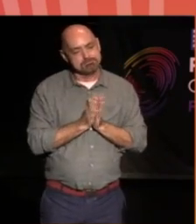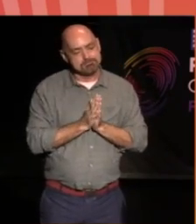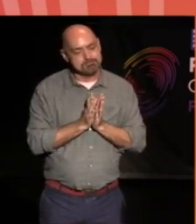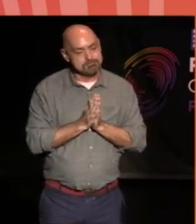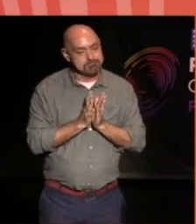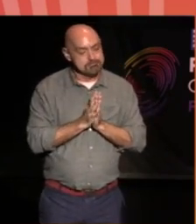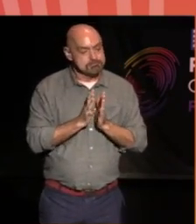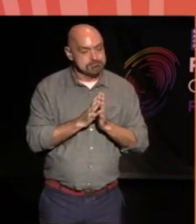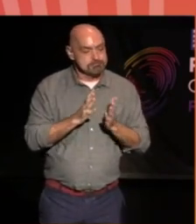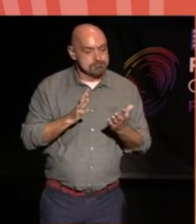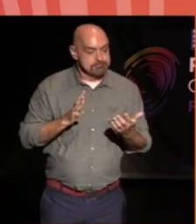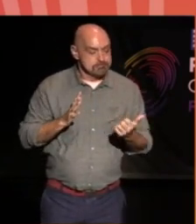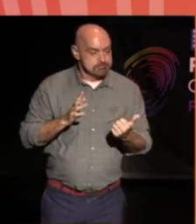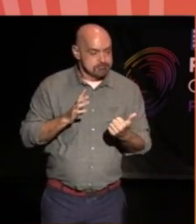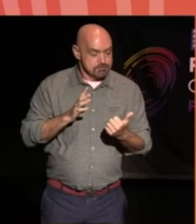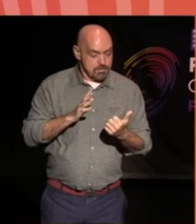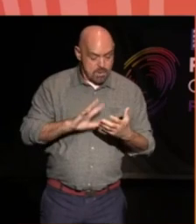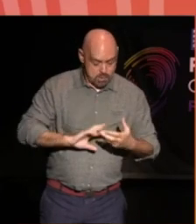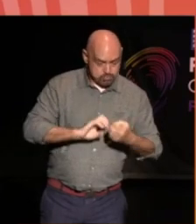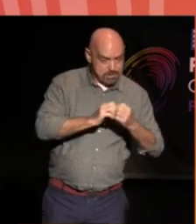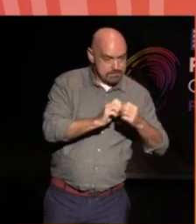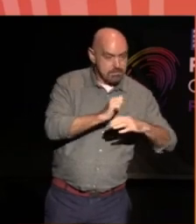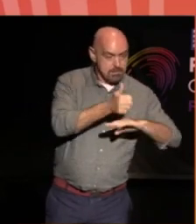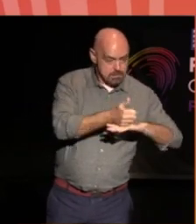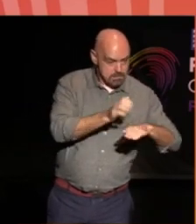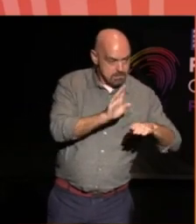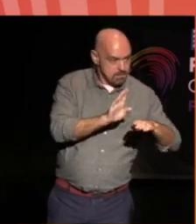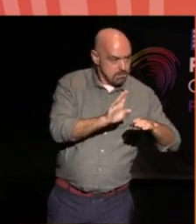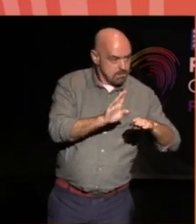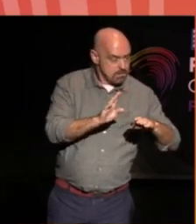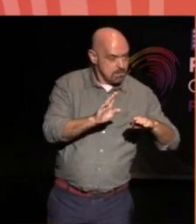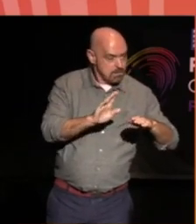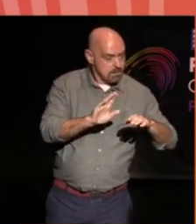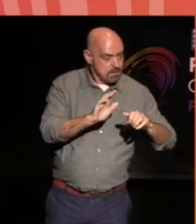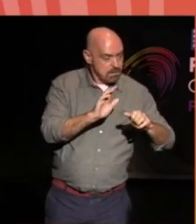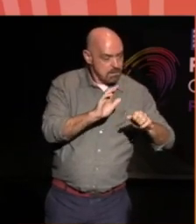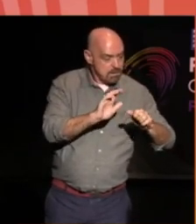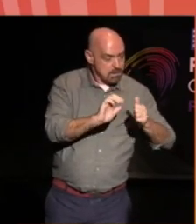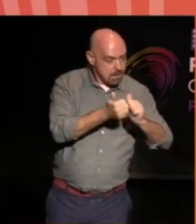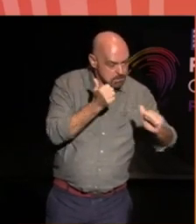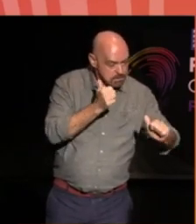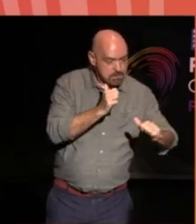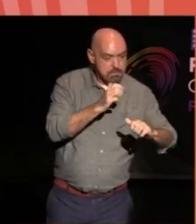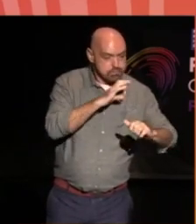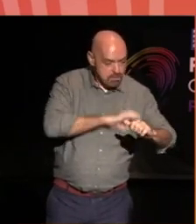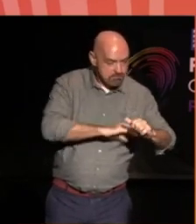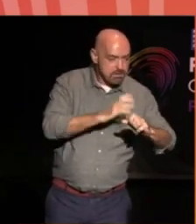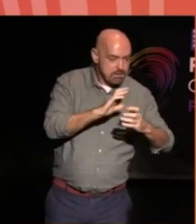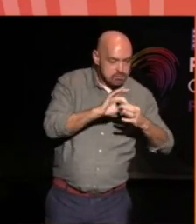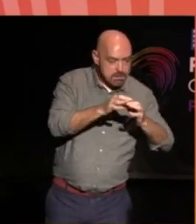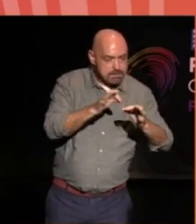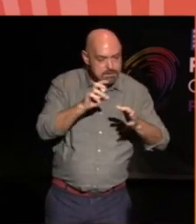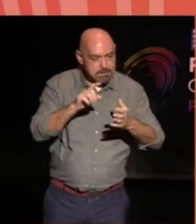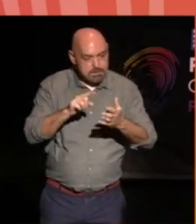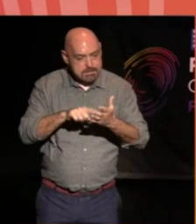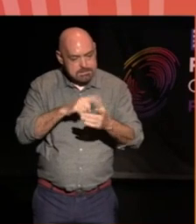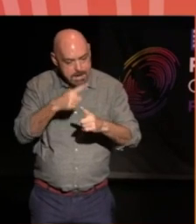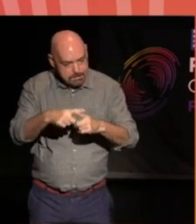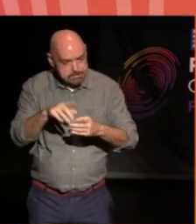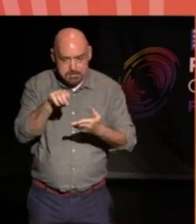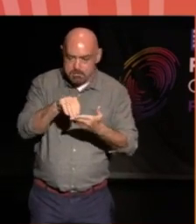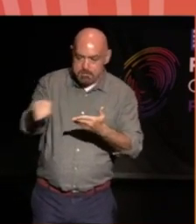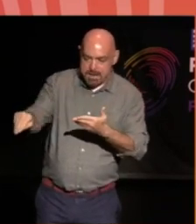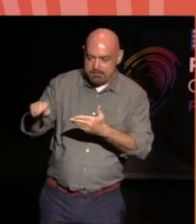the circle of creating businesses that create products and services, that create profits, that create taxes, that pay for